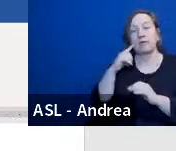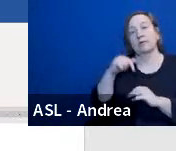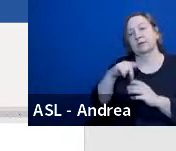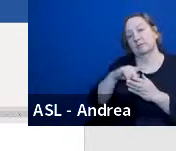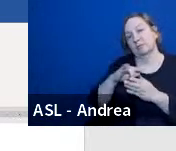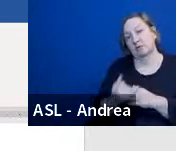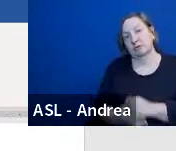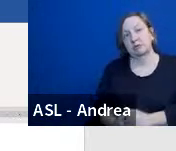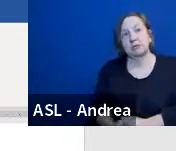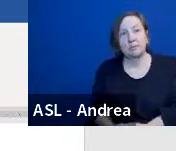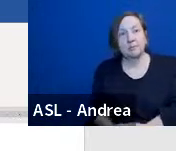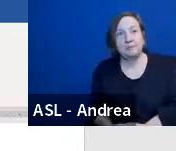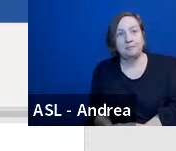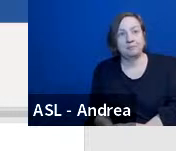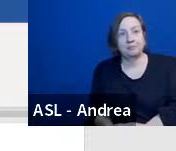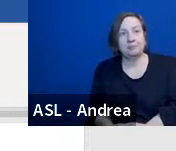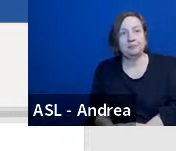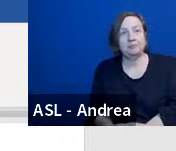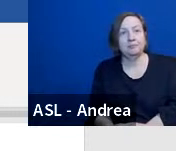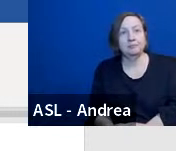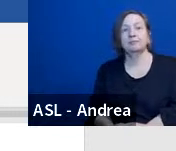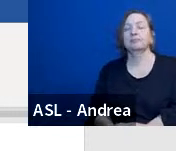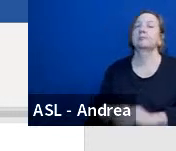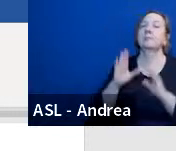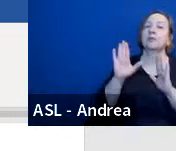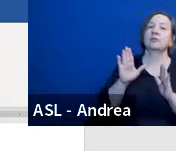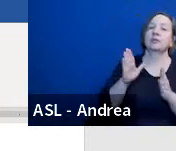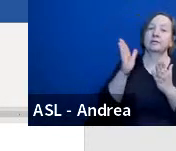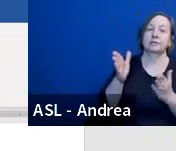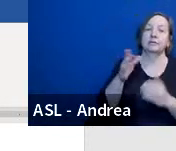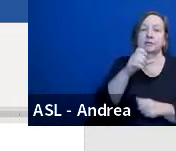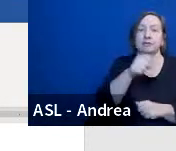project. It's a great suggestion.